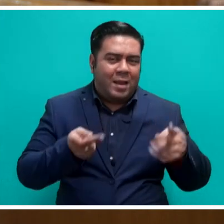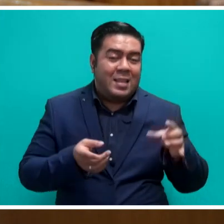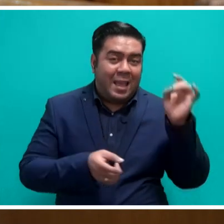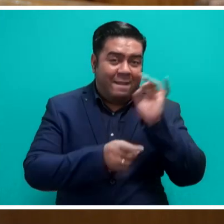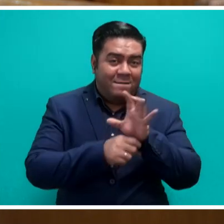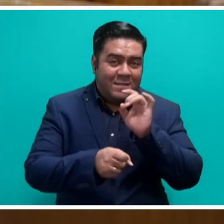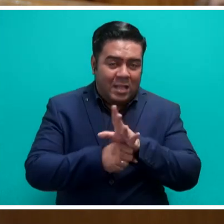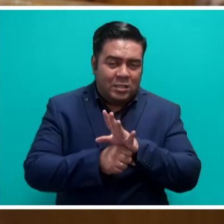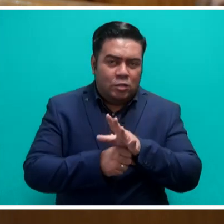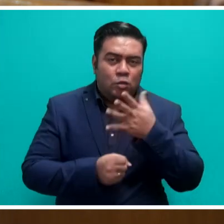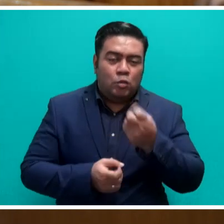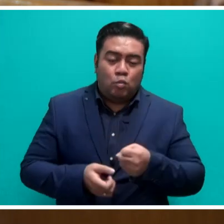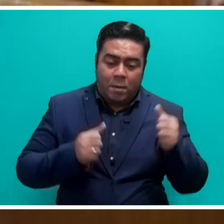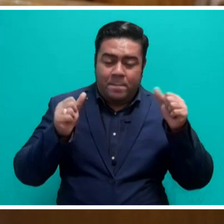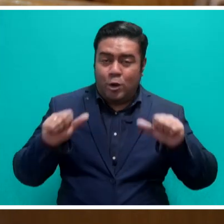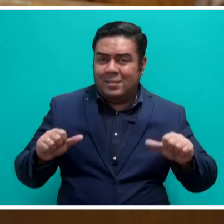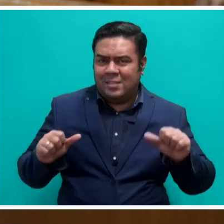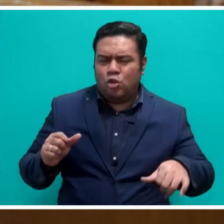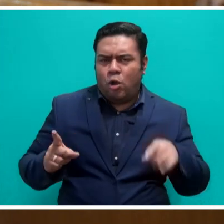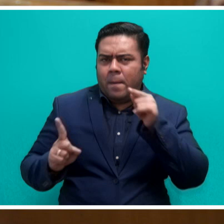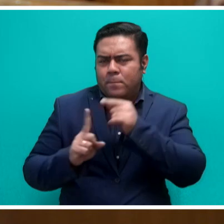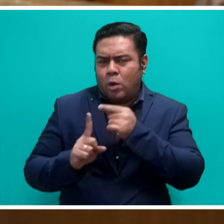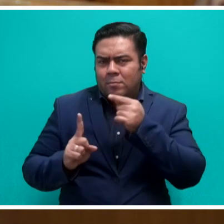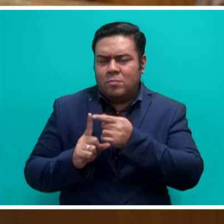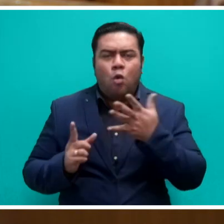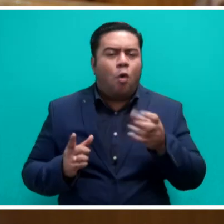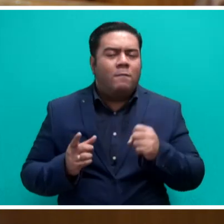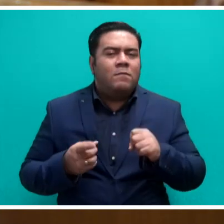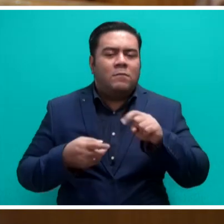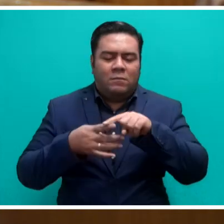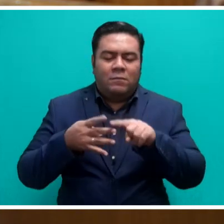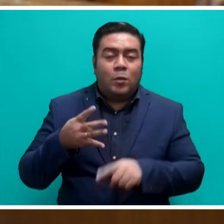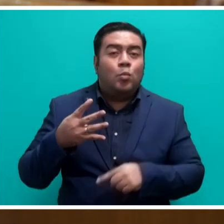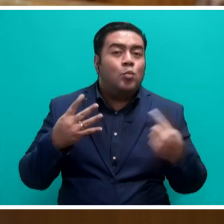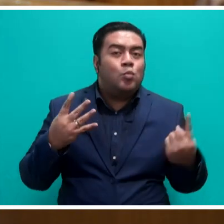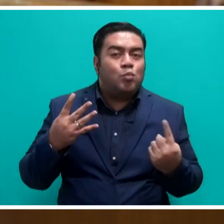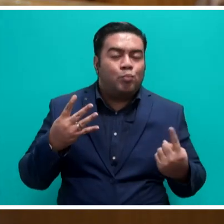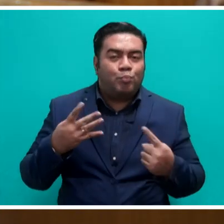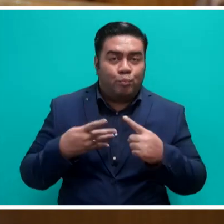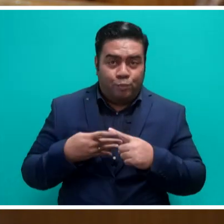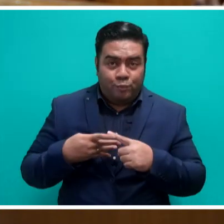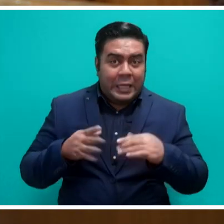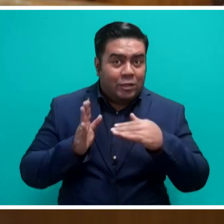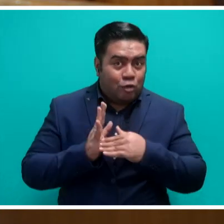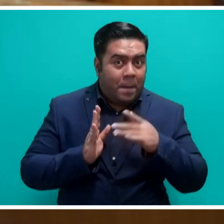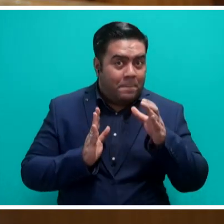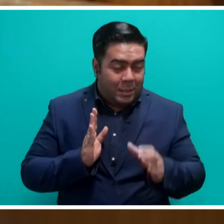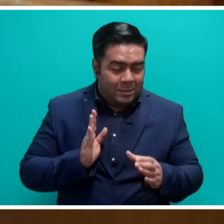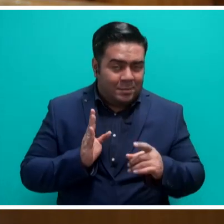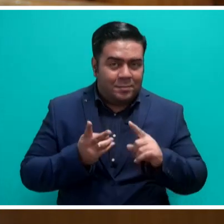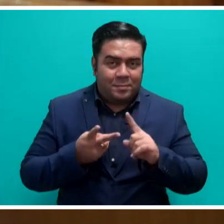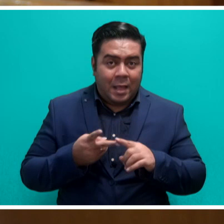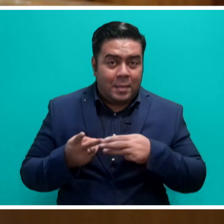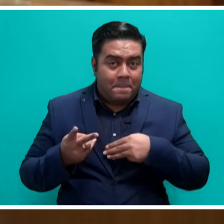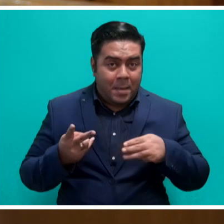the President on the appointment of the following officers: the Chairperson and the